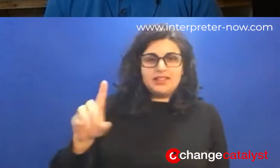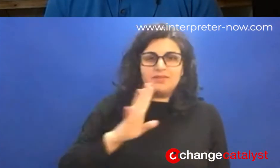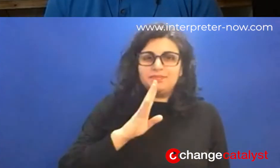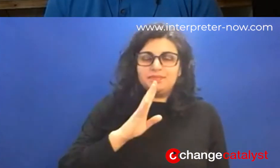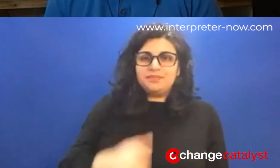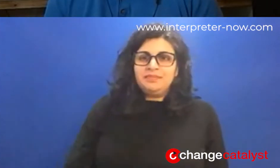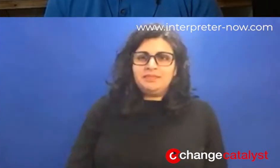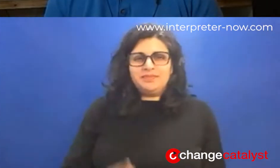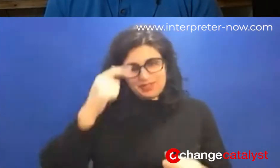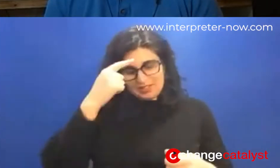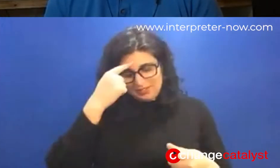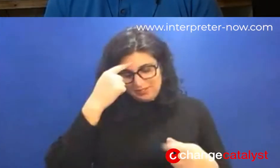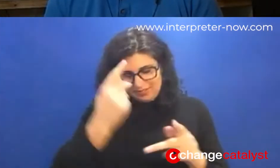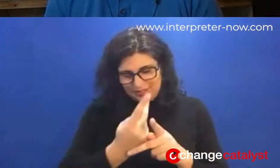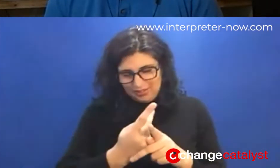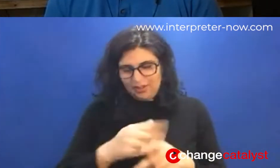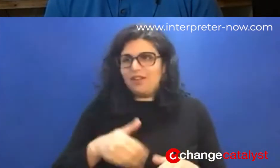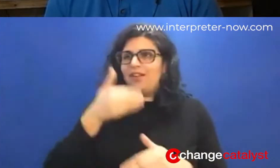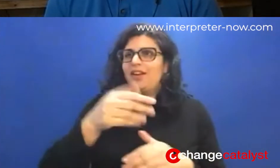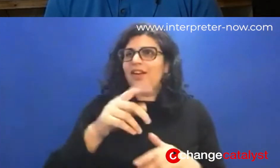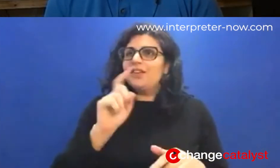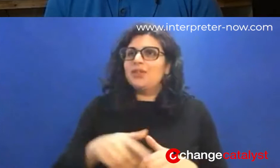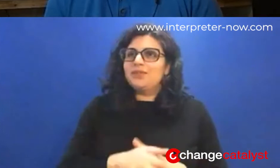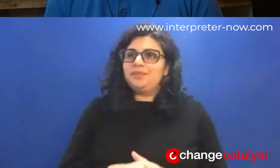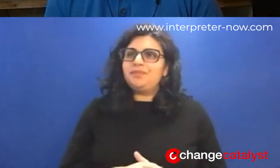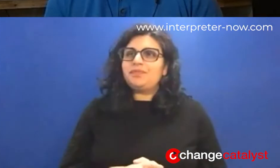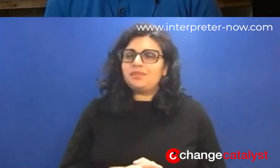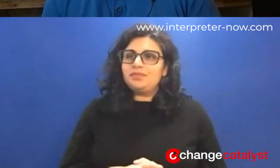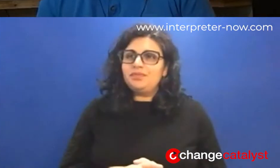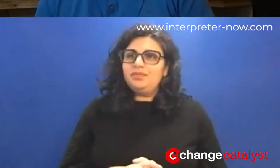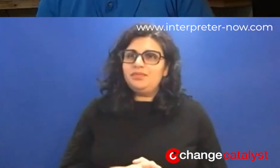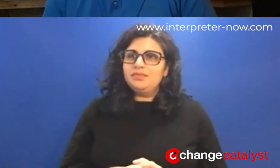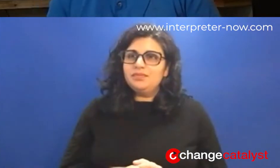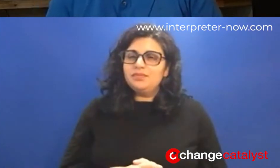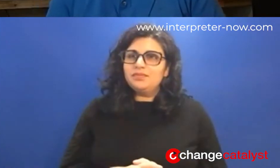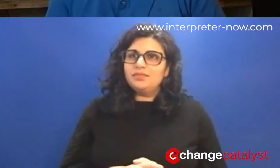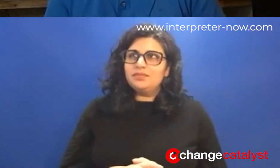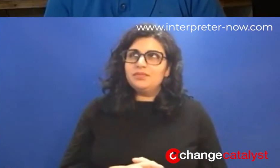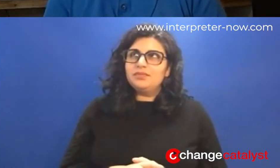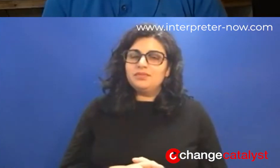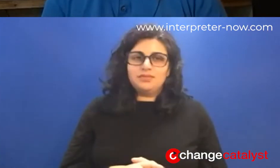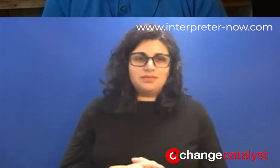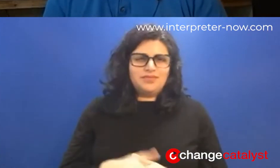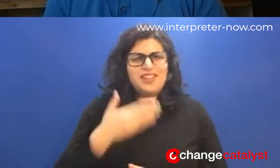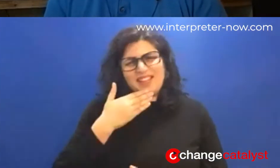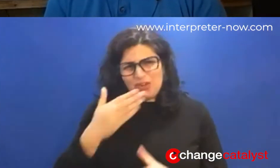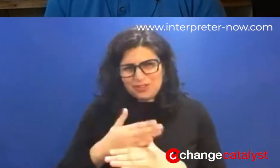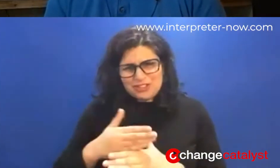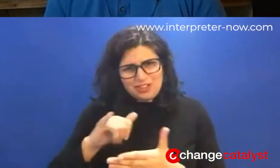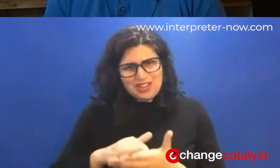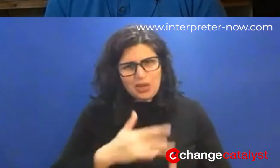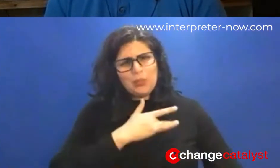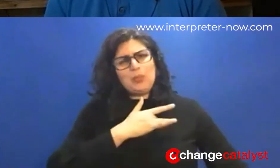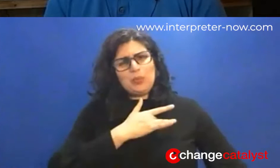Trying to figure out where to go next. Let me go here. So thank you for sharing that, and